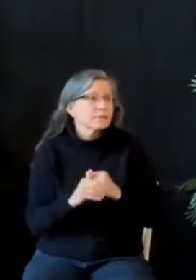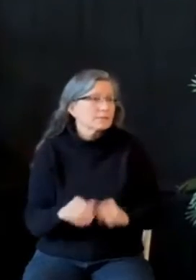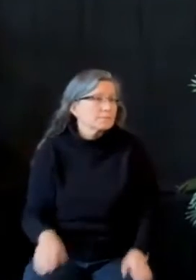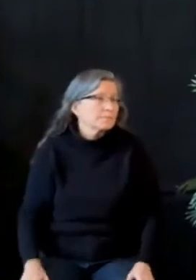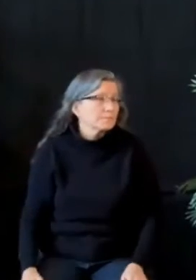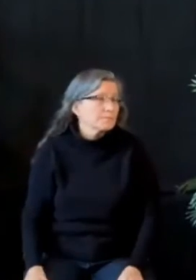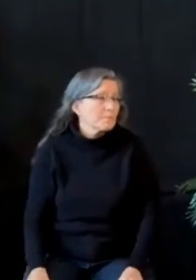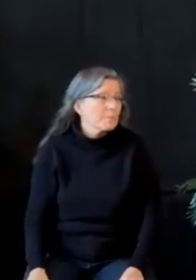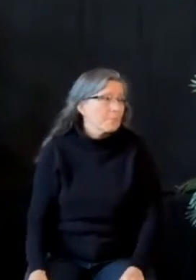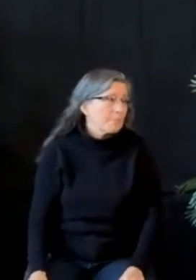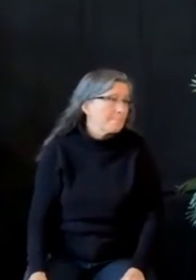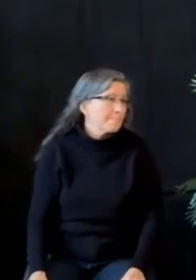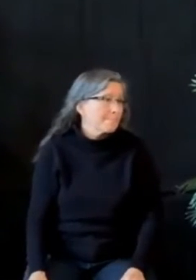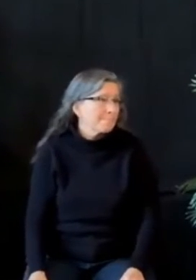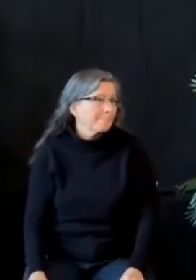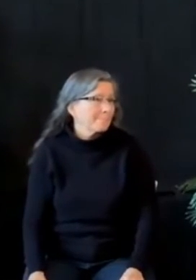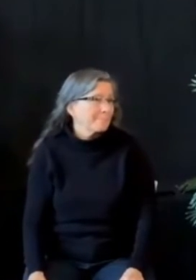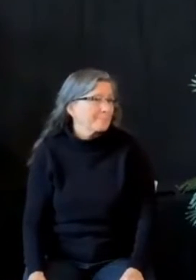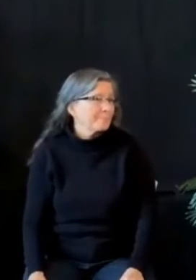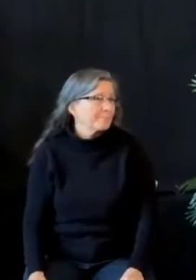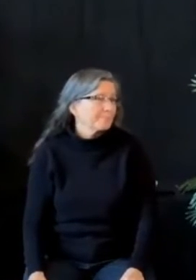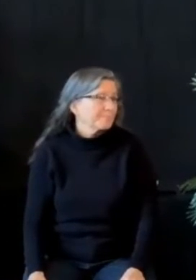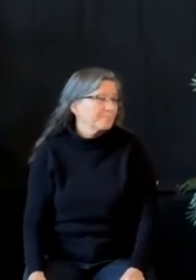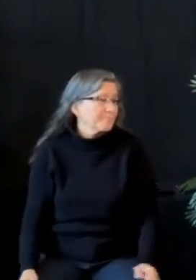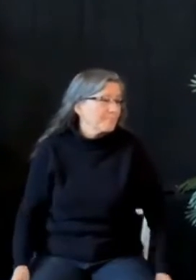Mr. Ray.